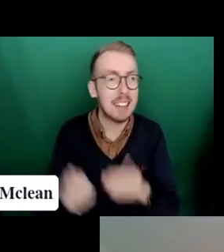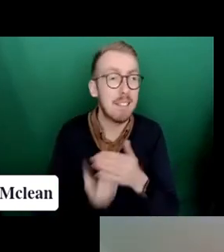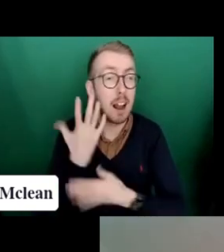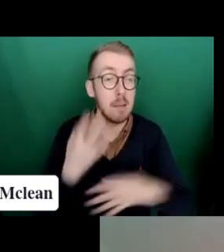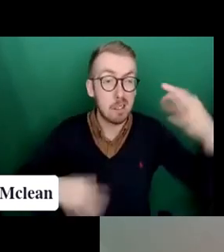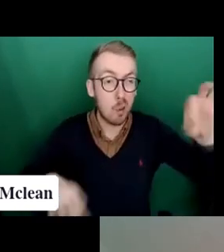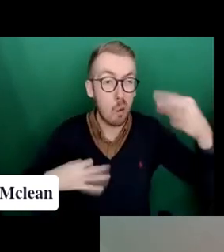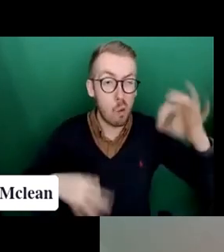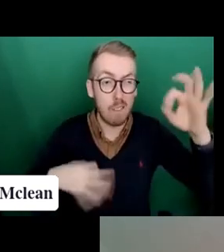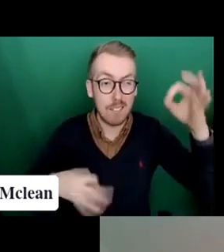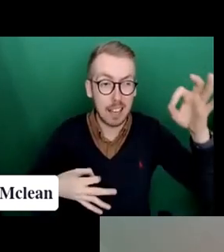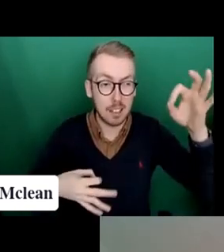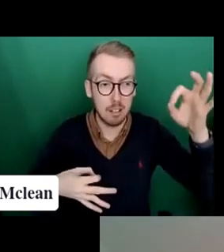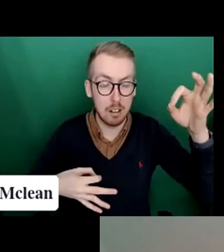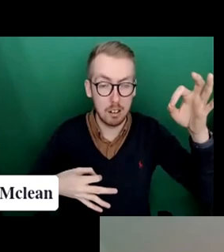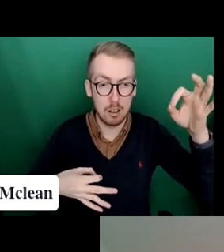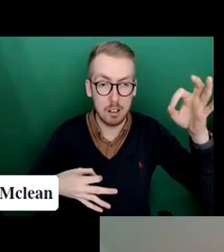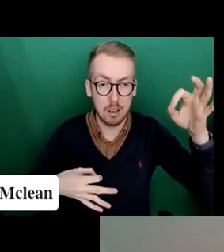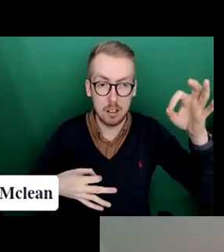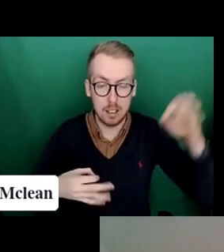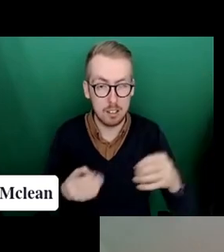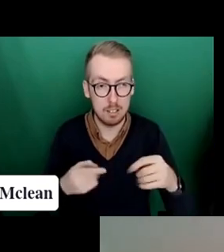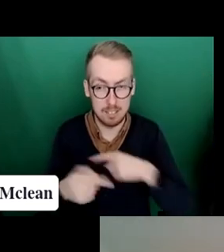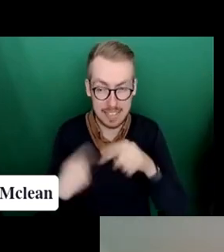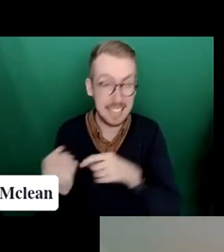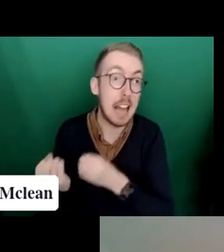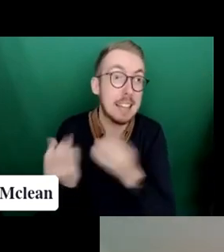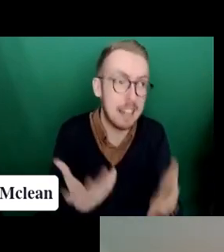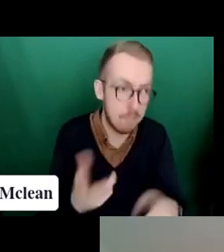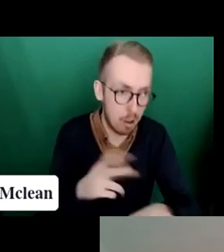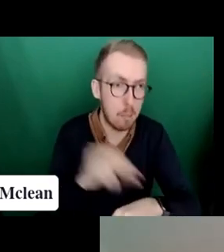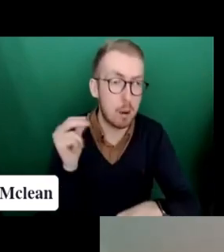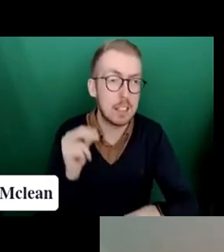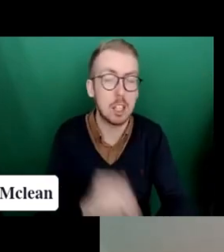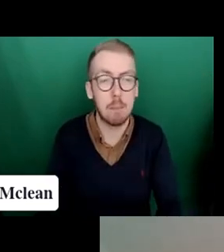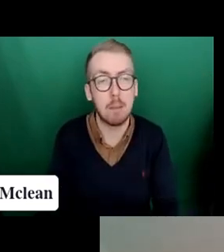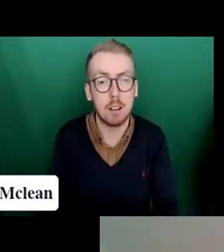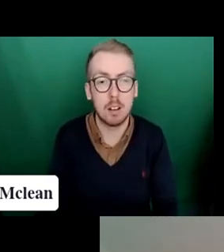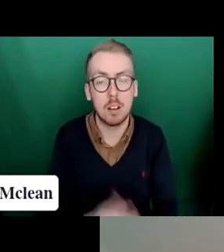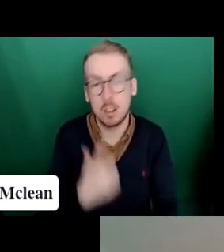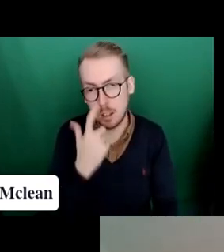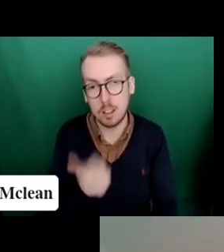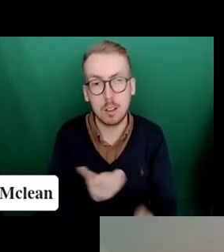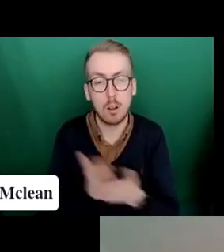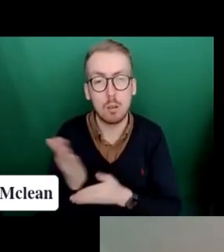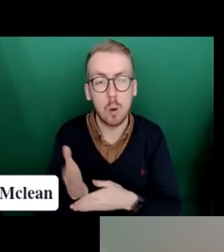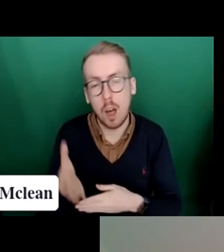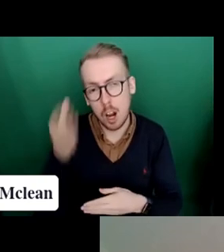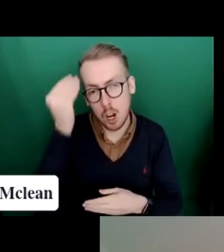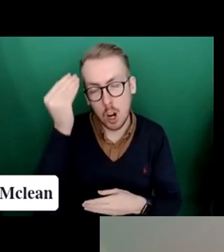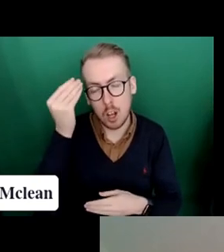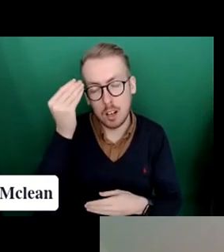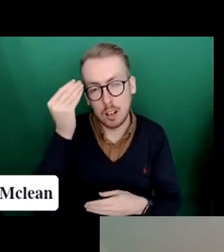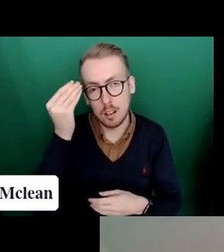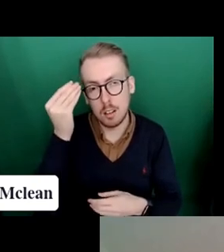qualifications are to deliver apprenticeships. So it would be like you would go through, it's called a learning and development 9DI and a